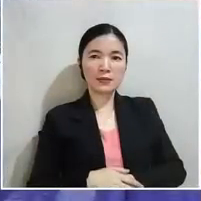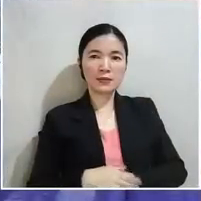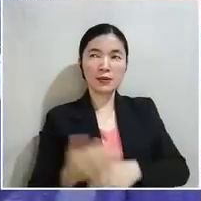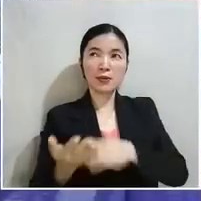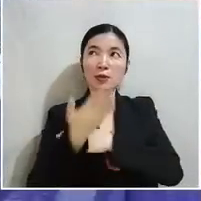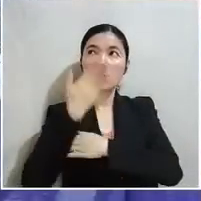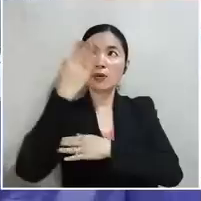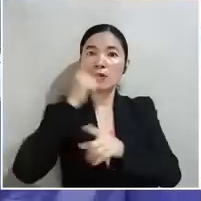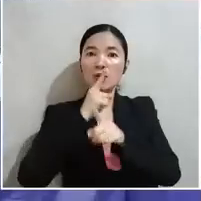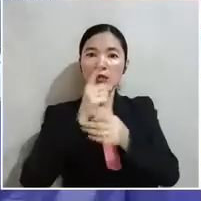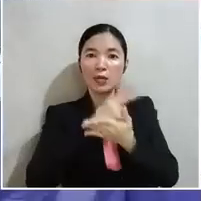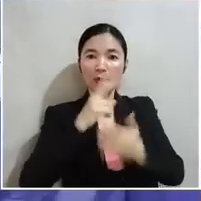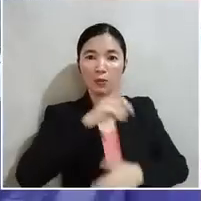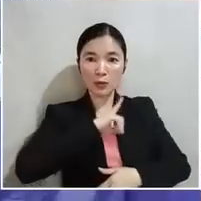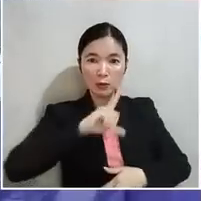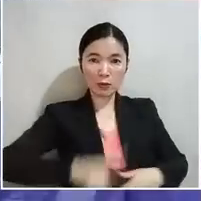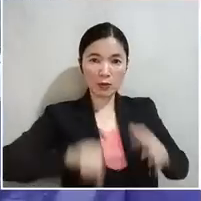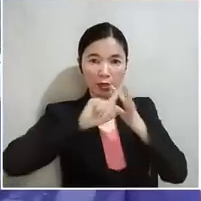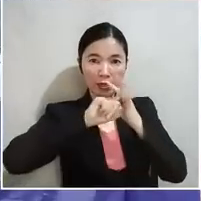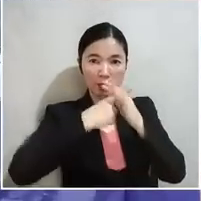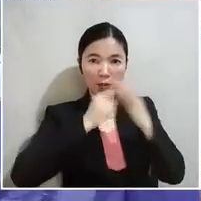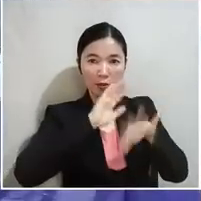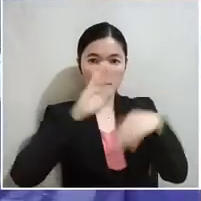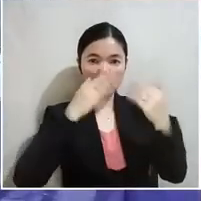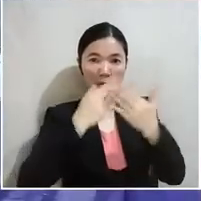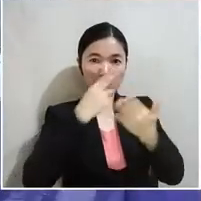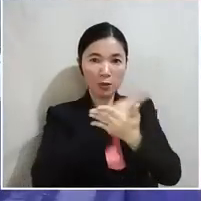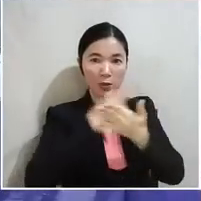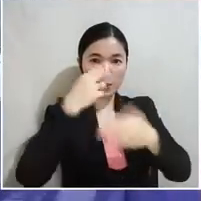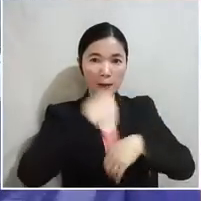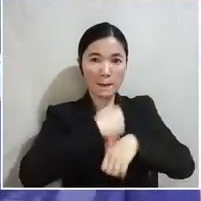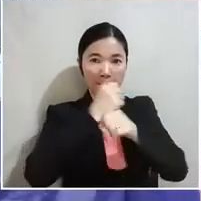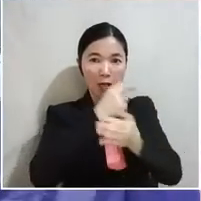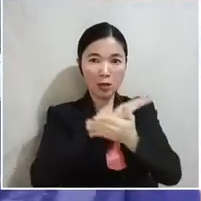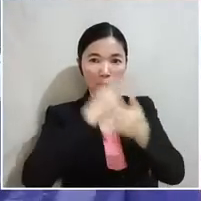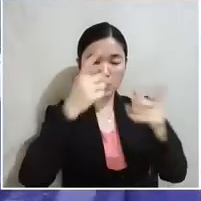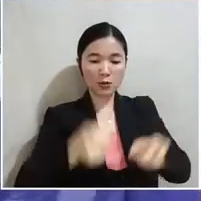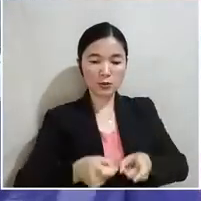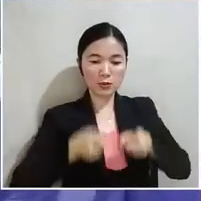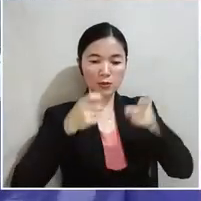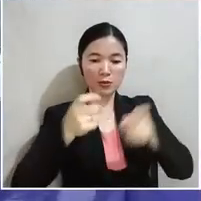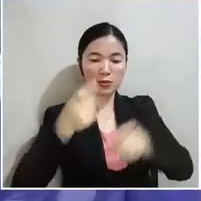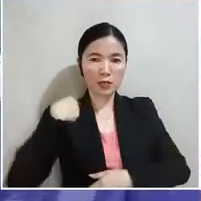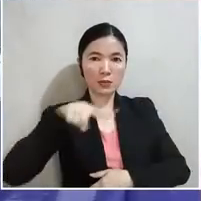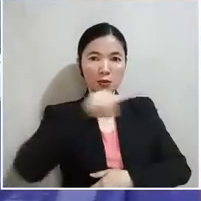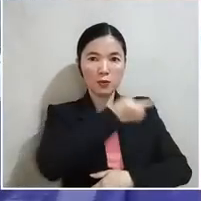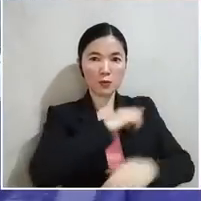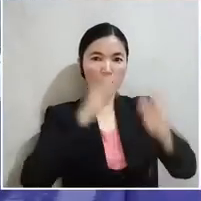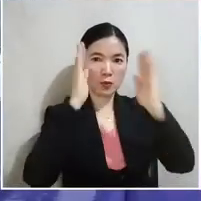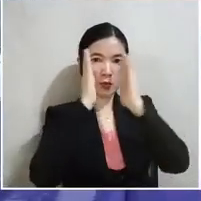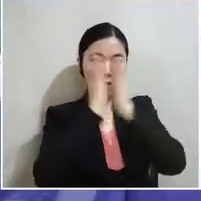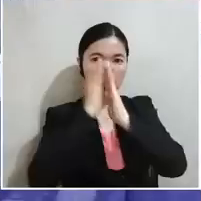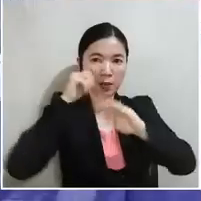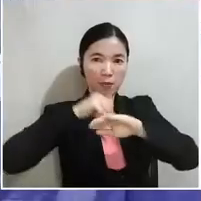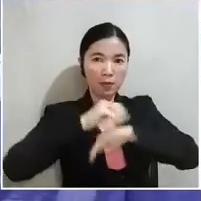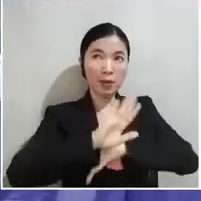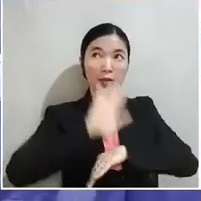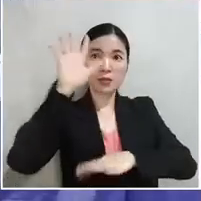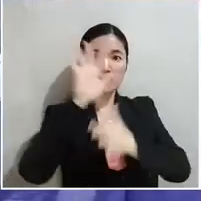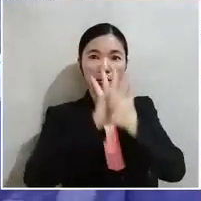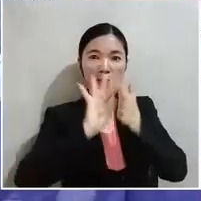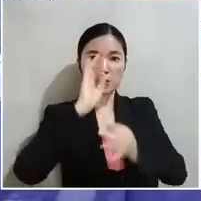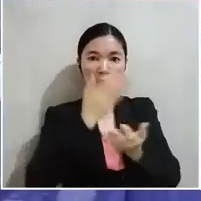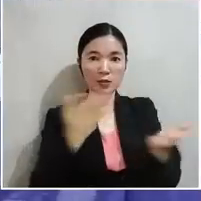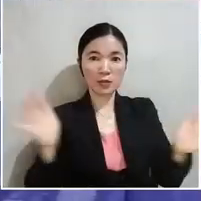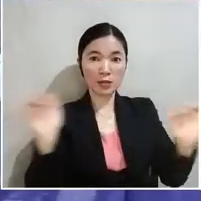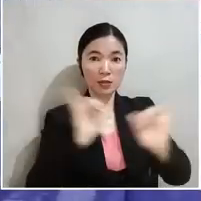fount of all holiness. Make holy, therefore, these gifts, we pray, by sending down your Spirit upon them like